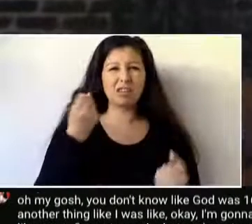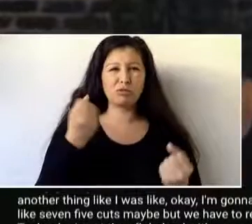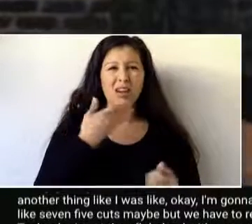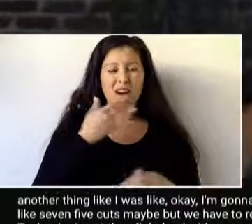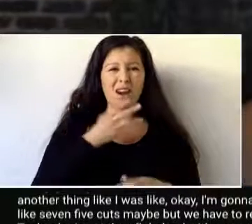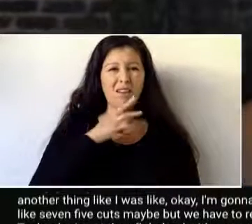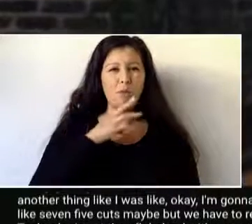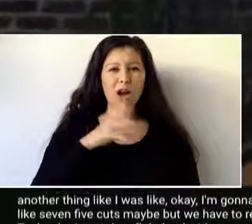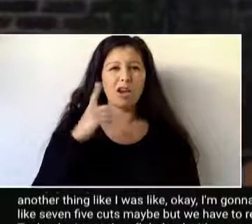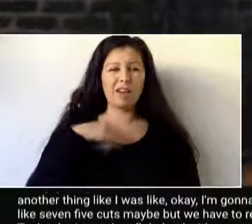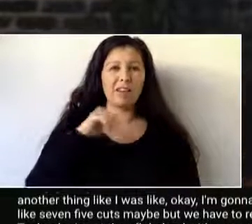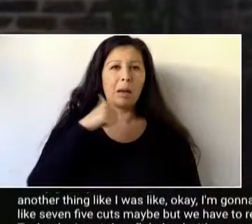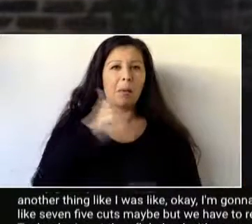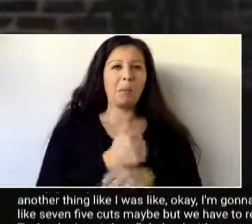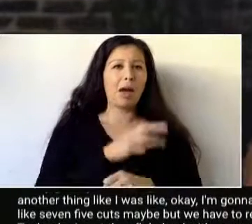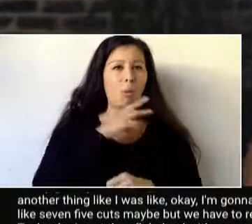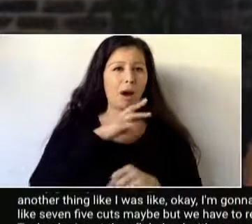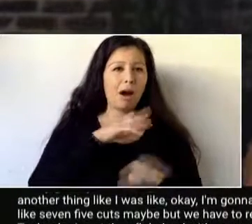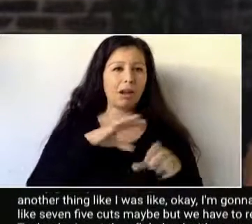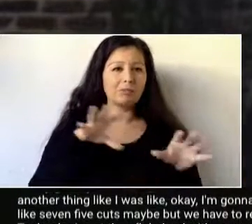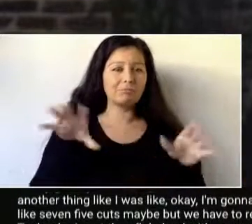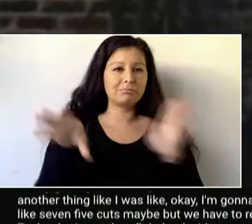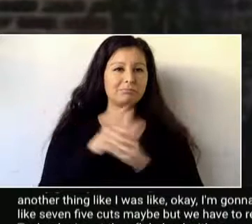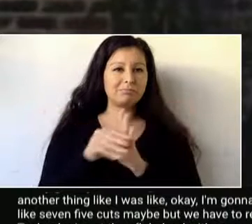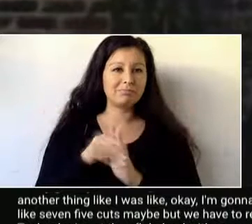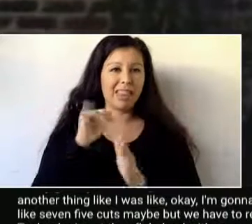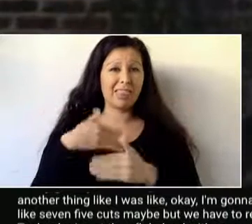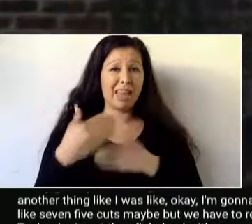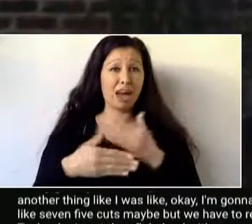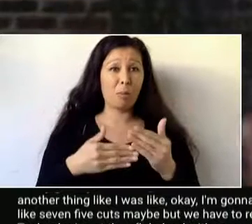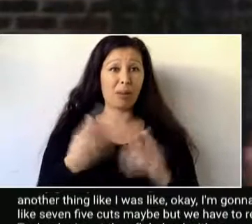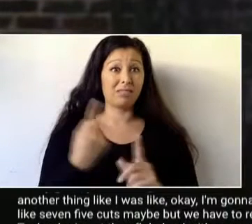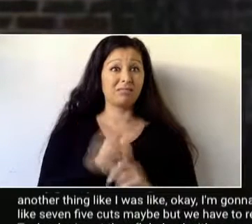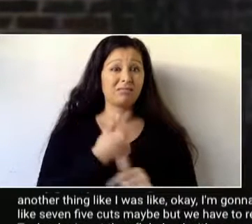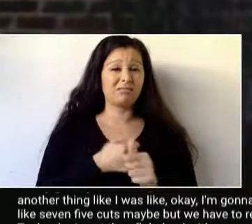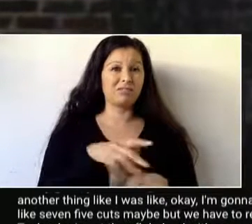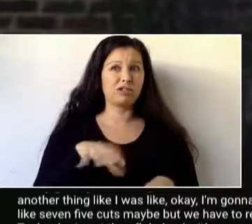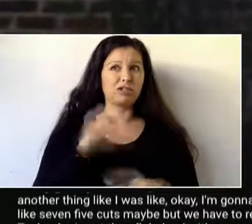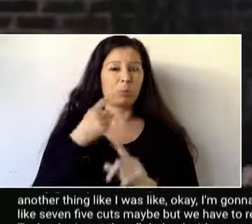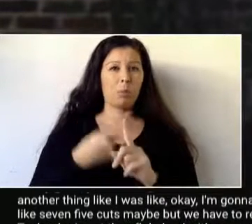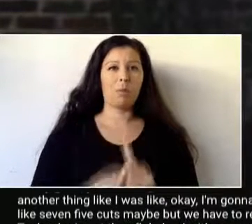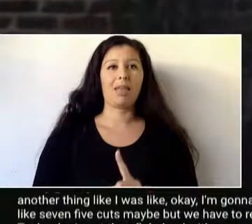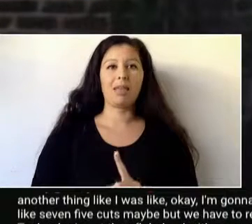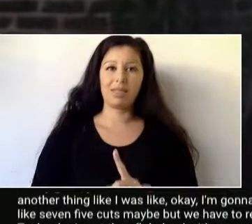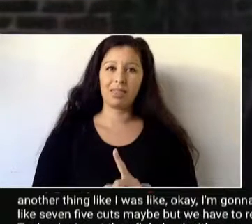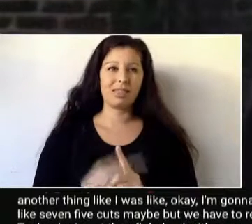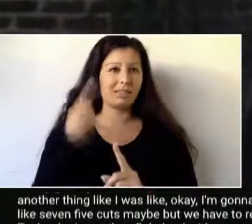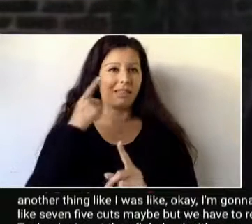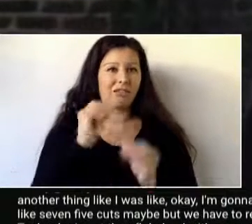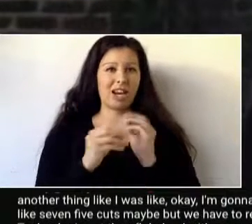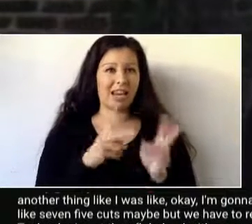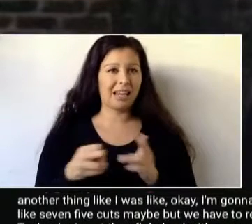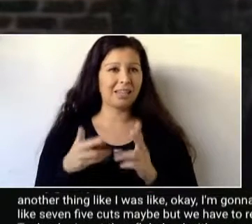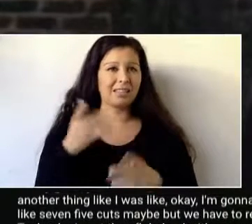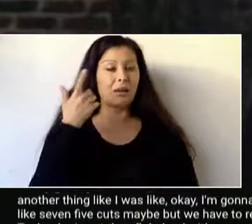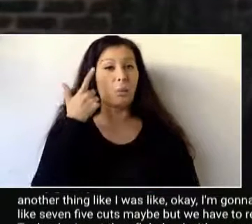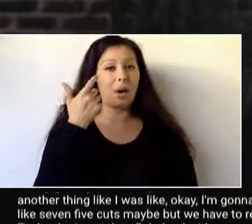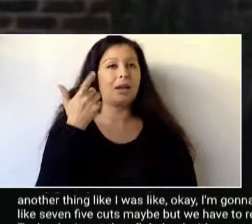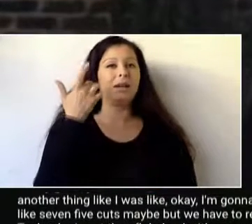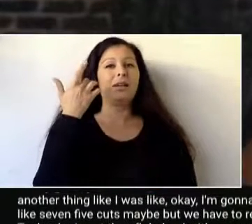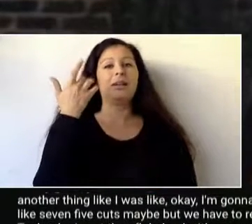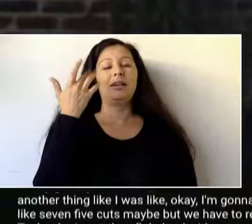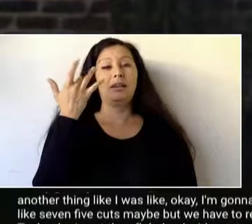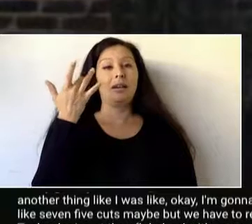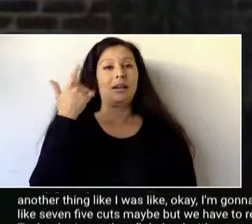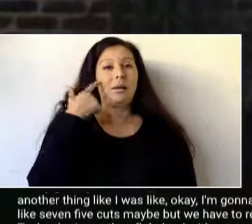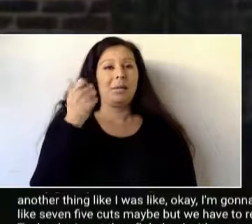had to, like, implant water into it, and that process alone took like a month just to do, because